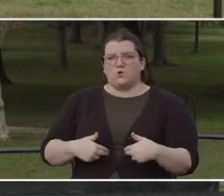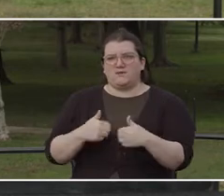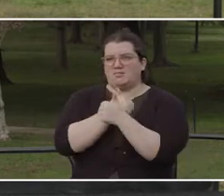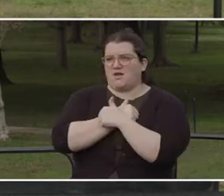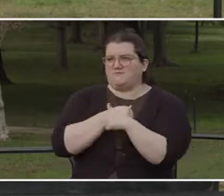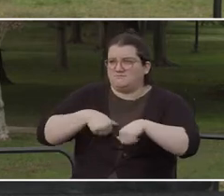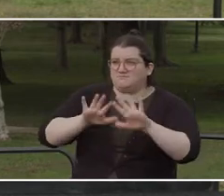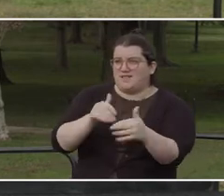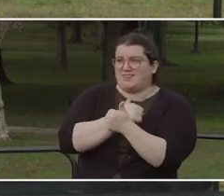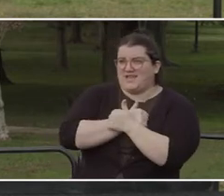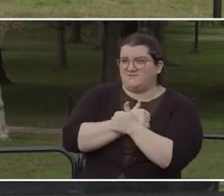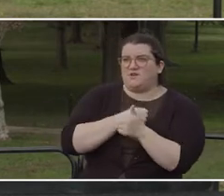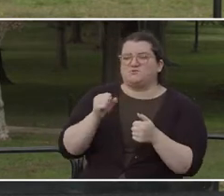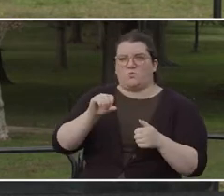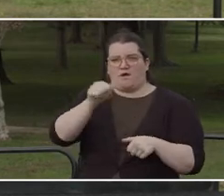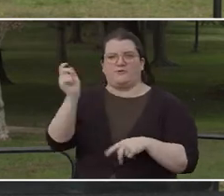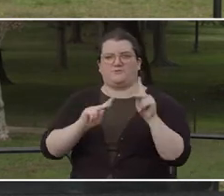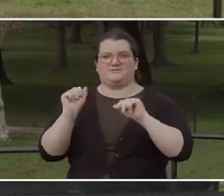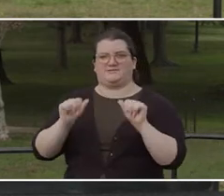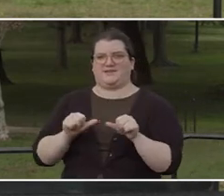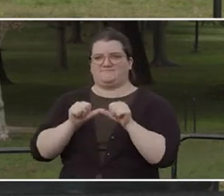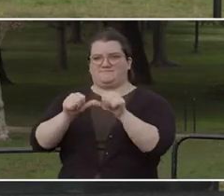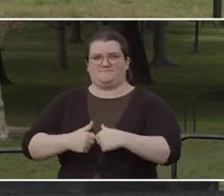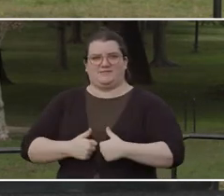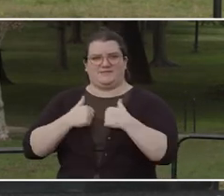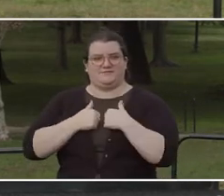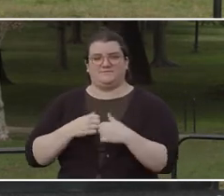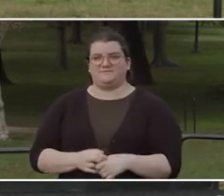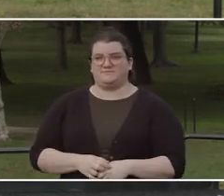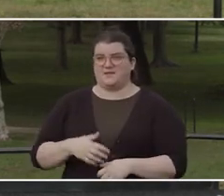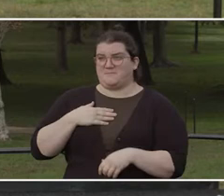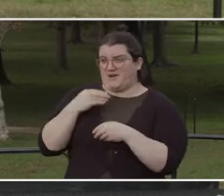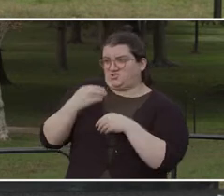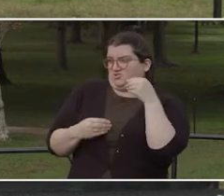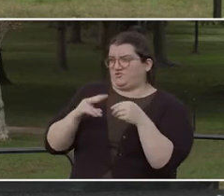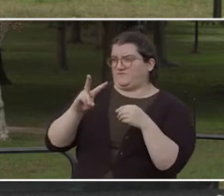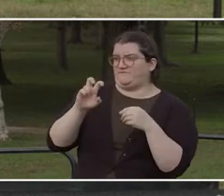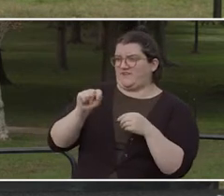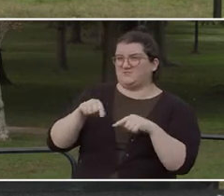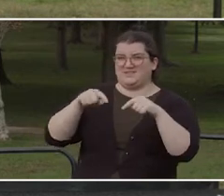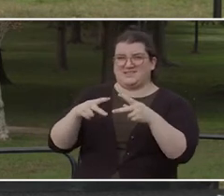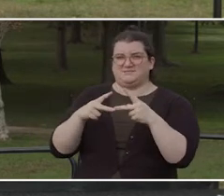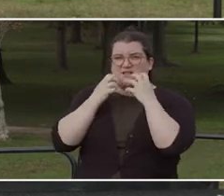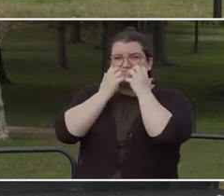that others may live. To my generation of veterans, this place is hallowed